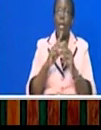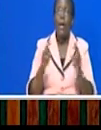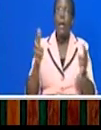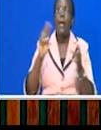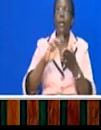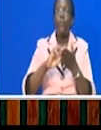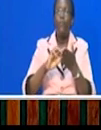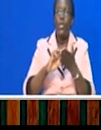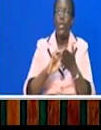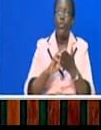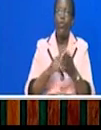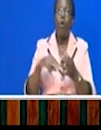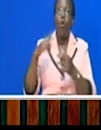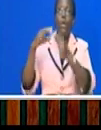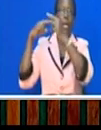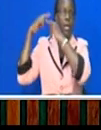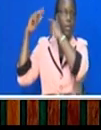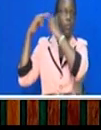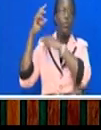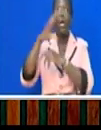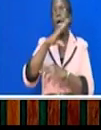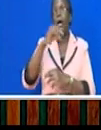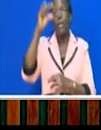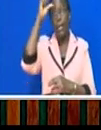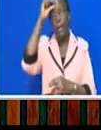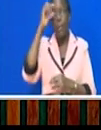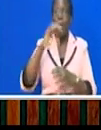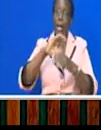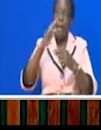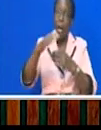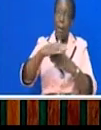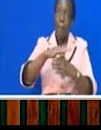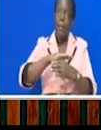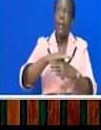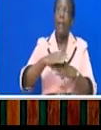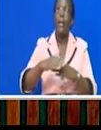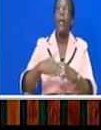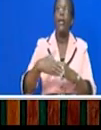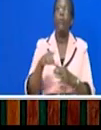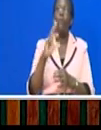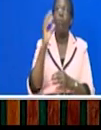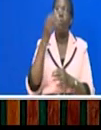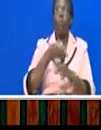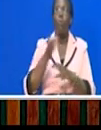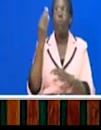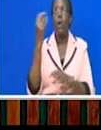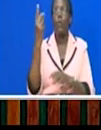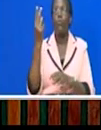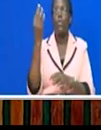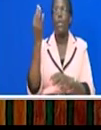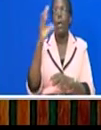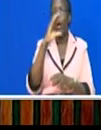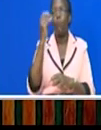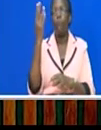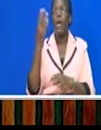Government covering Form 1, Form 2, Form 3 and Form 4. I believe by the end